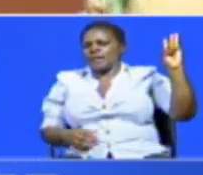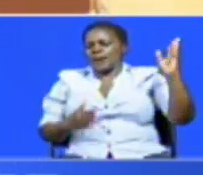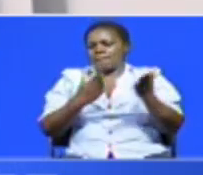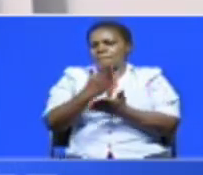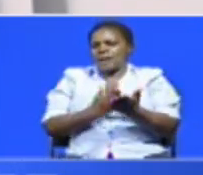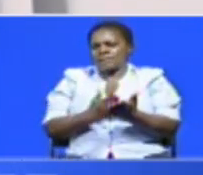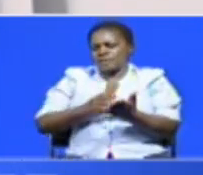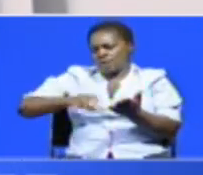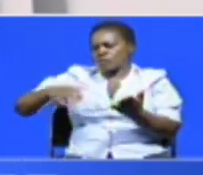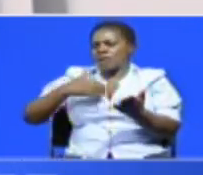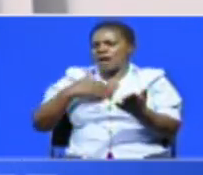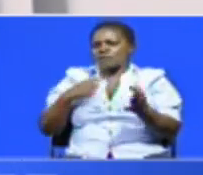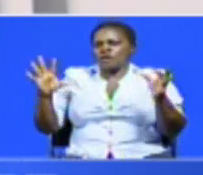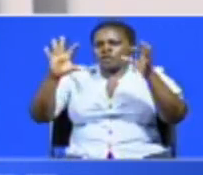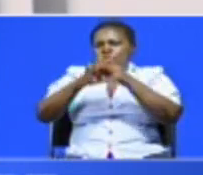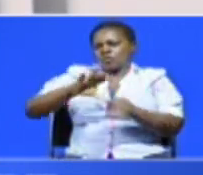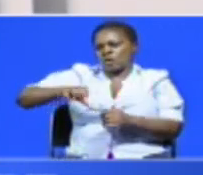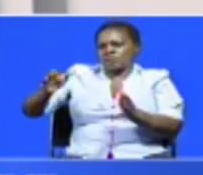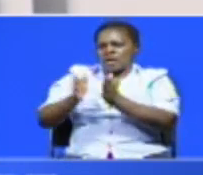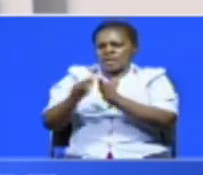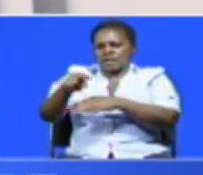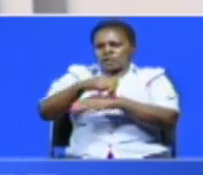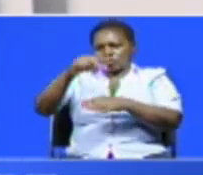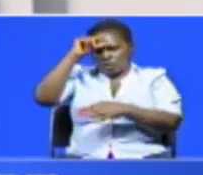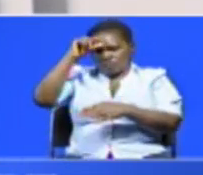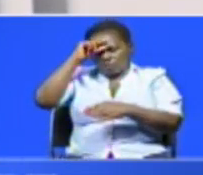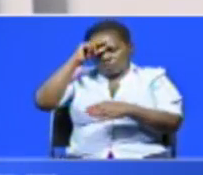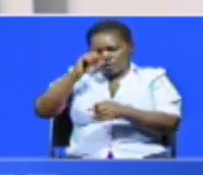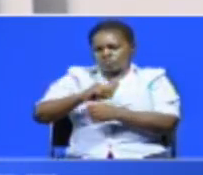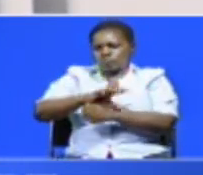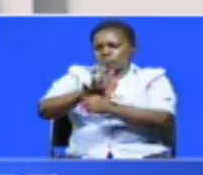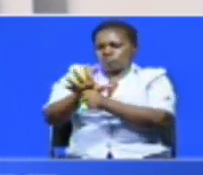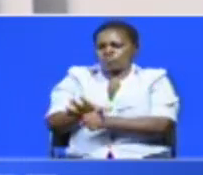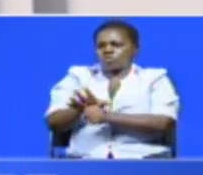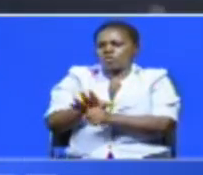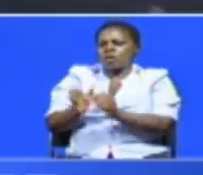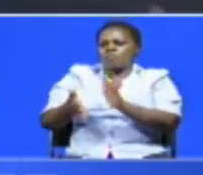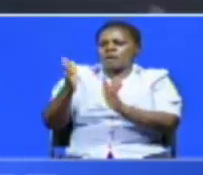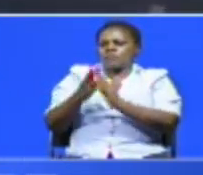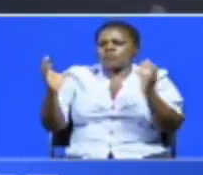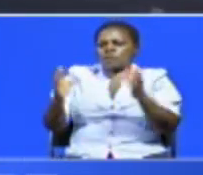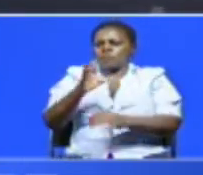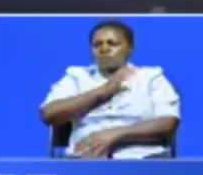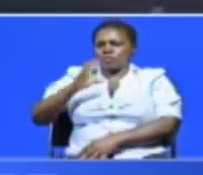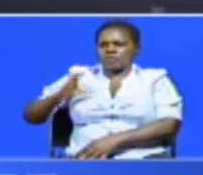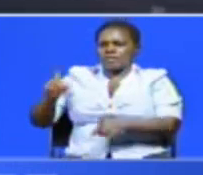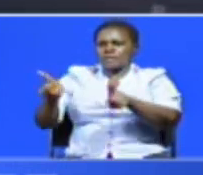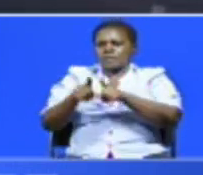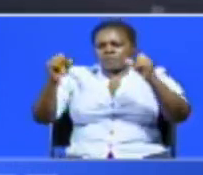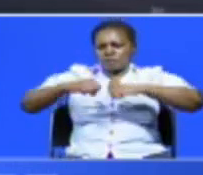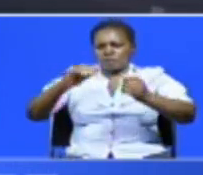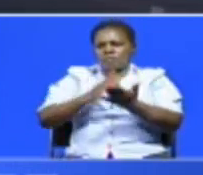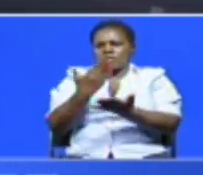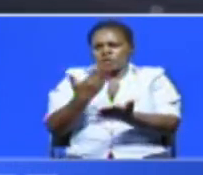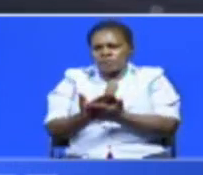counties have put in place a joint county and national government coronavirus emergency response committee as per the agreement between